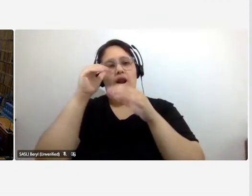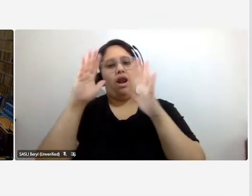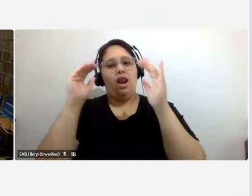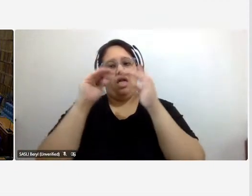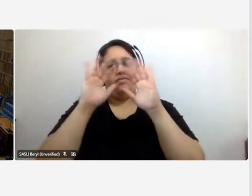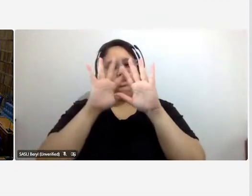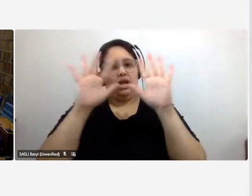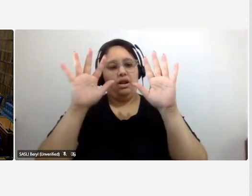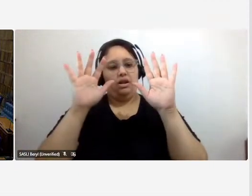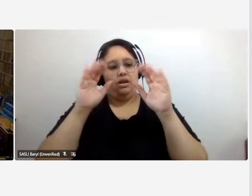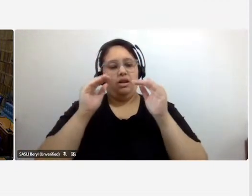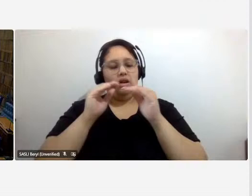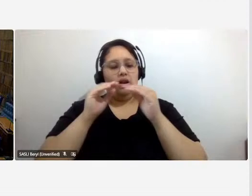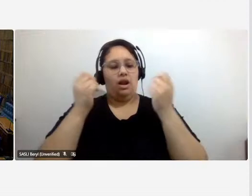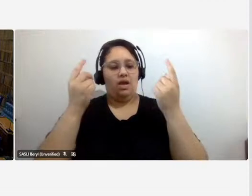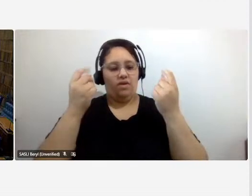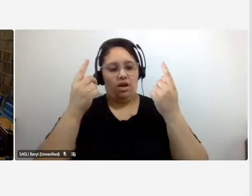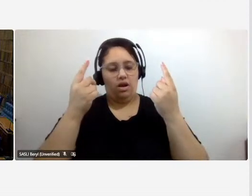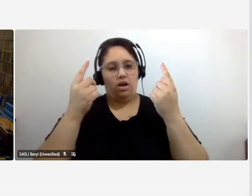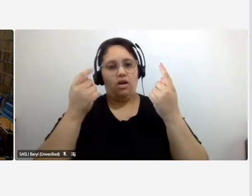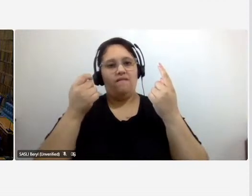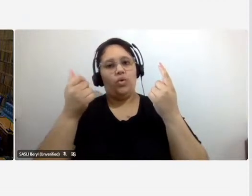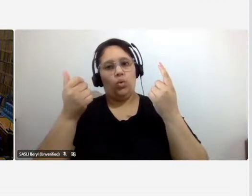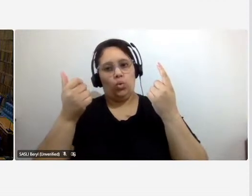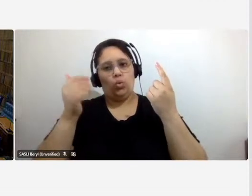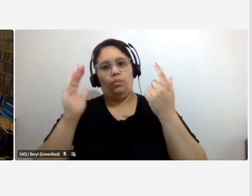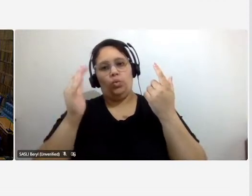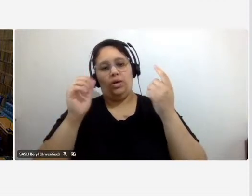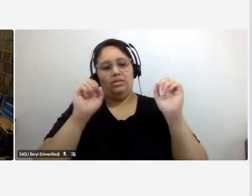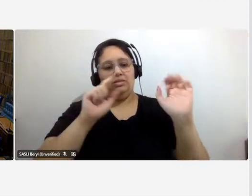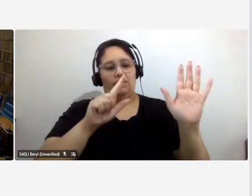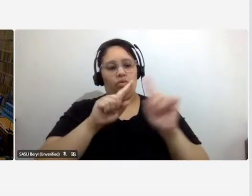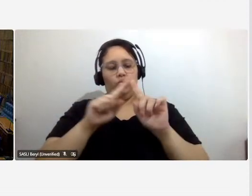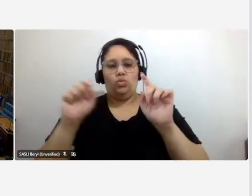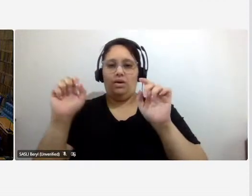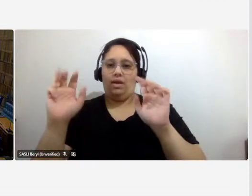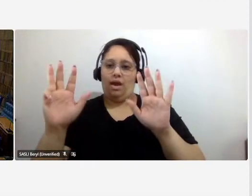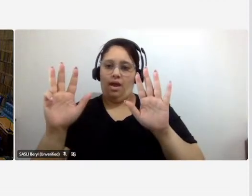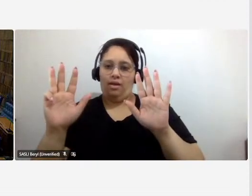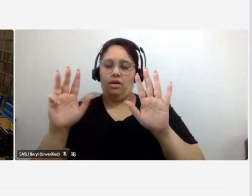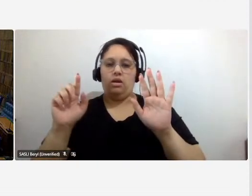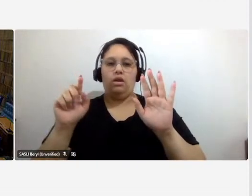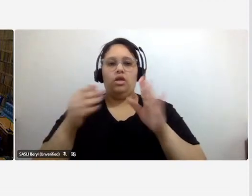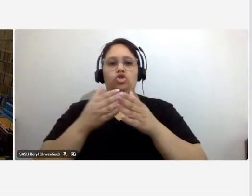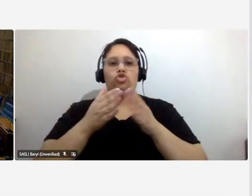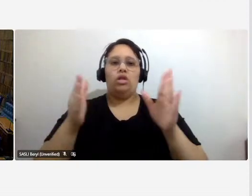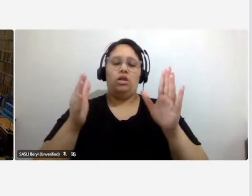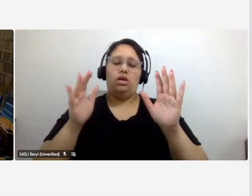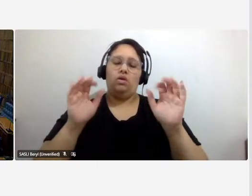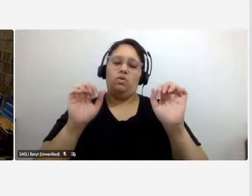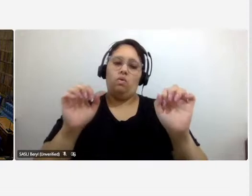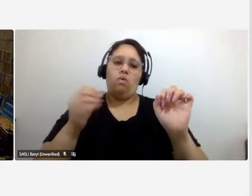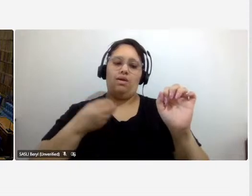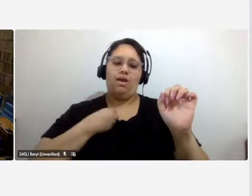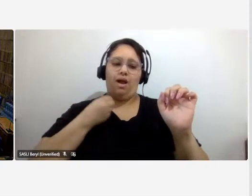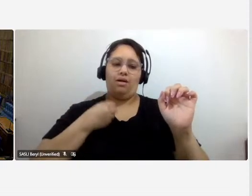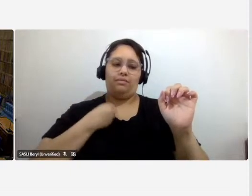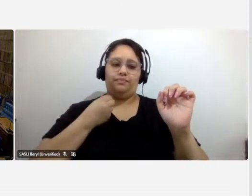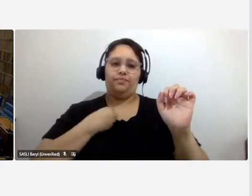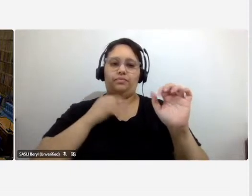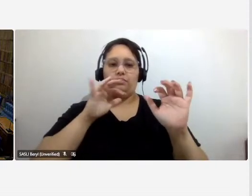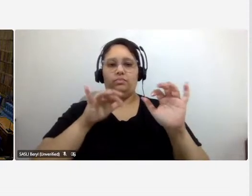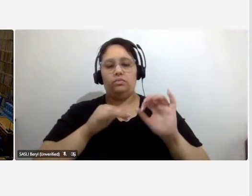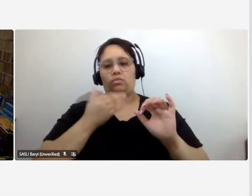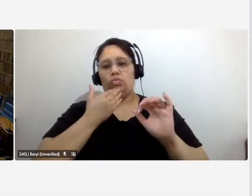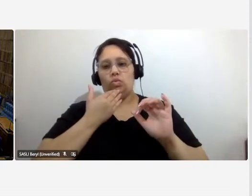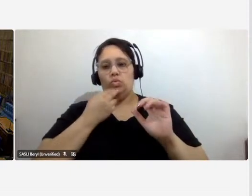and 11, quite a few between level 7 to 9, and that's generally your younger people that